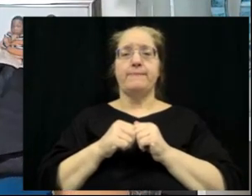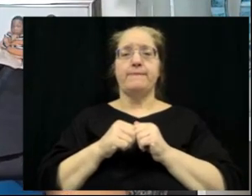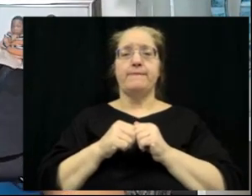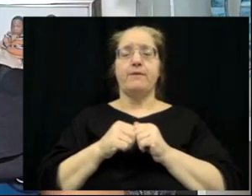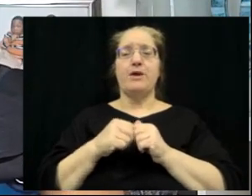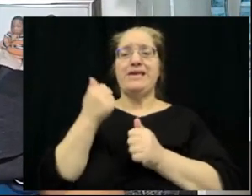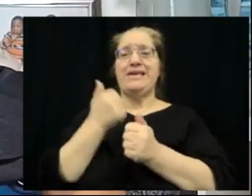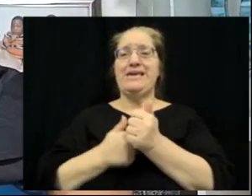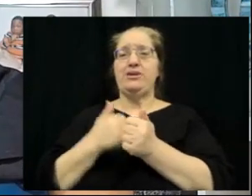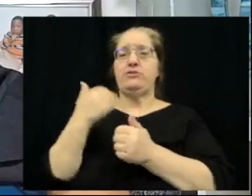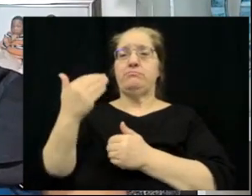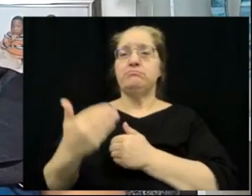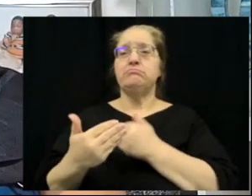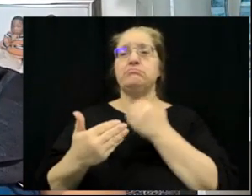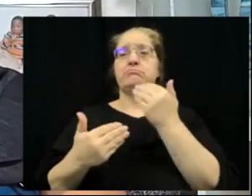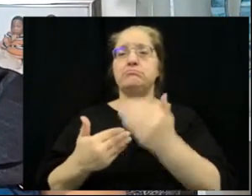every step of the way,